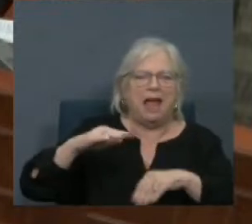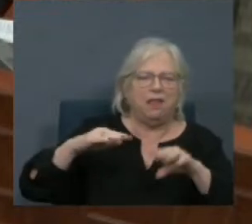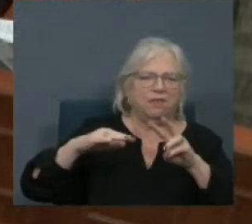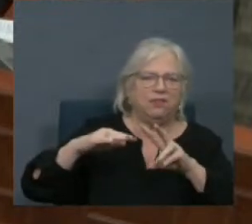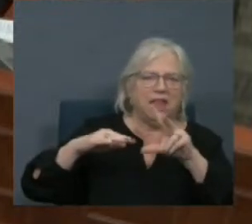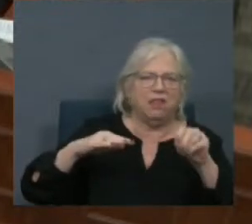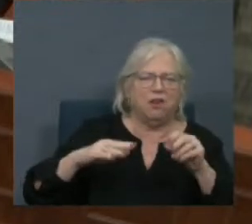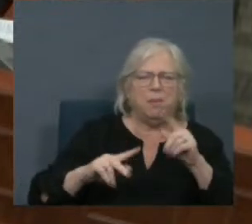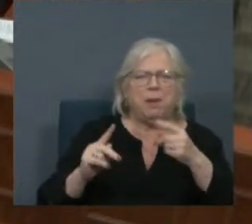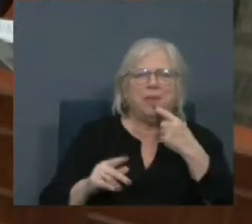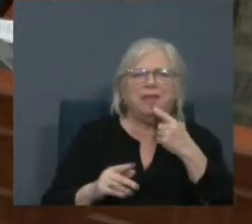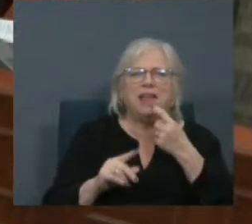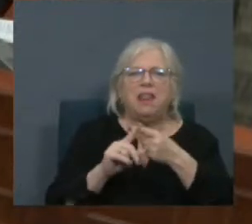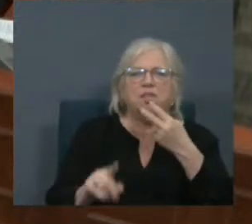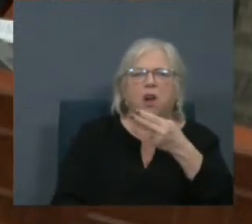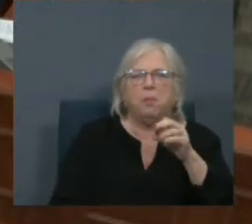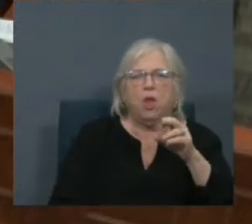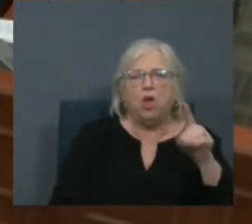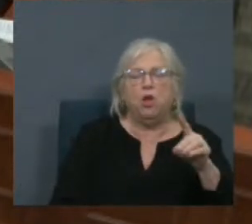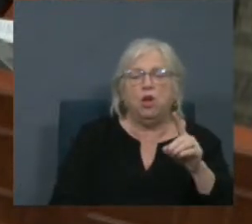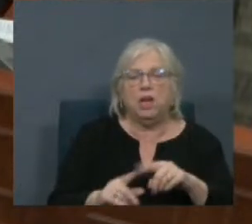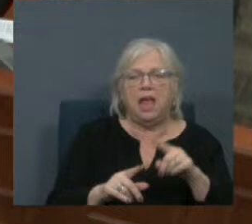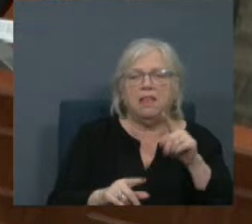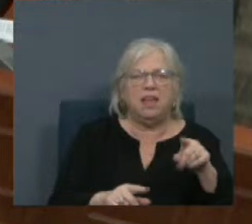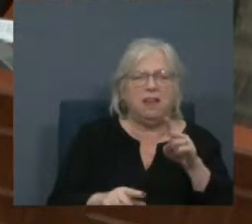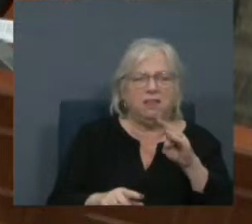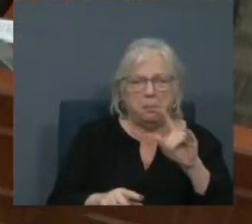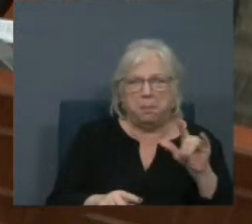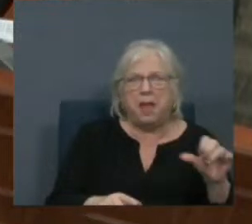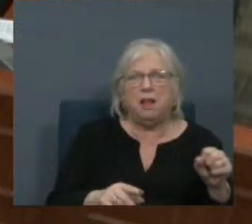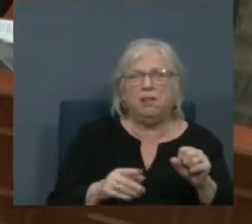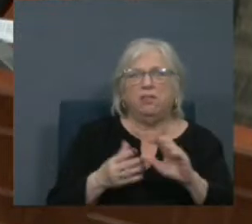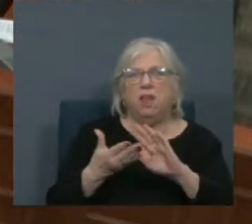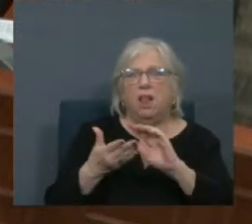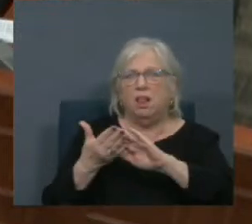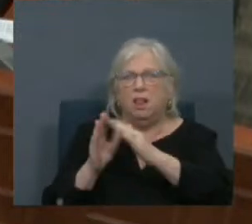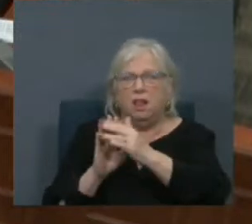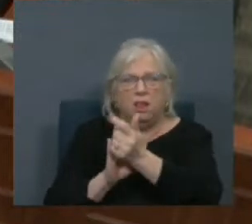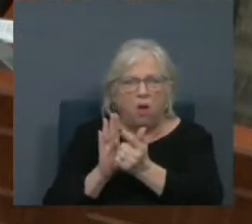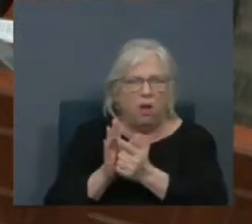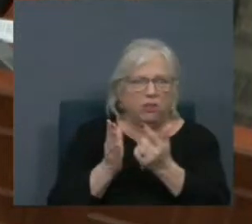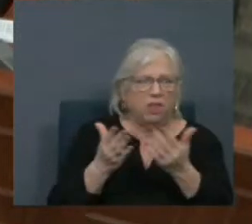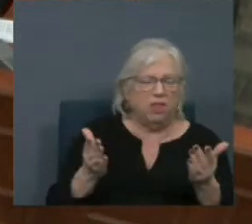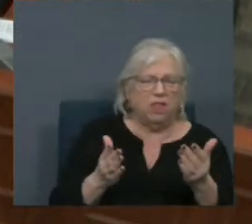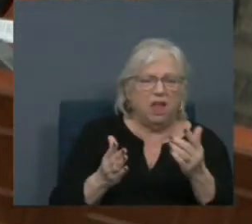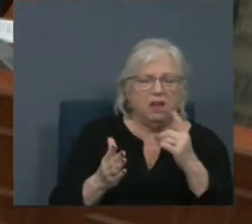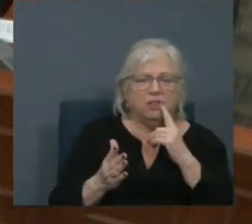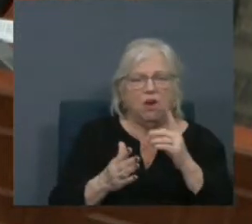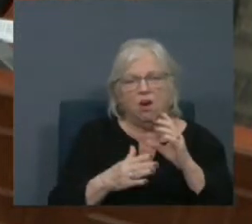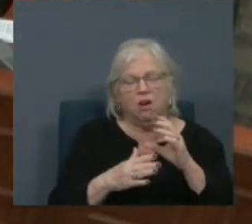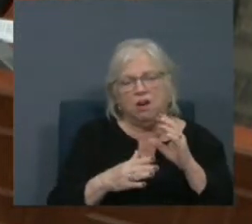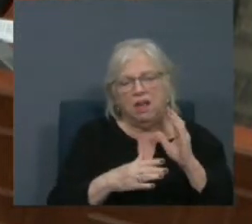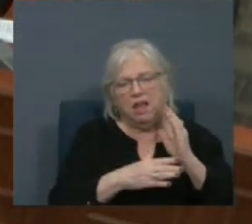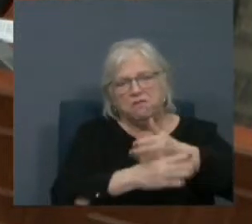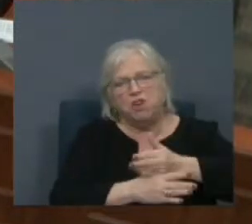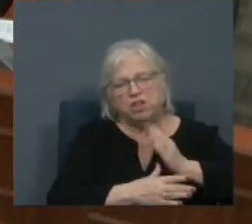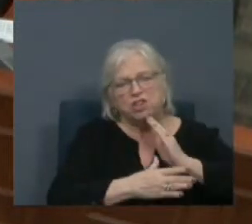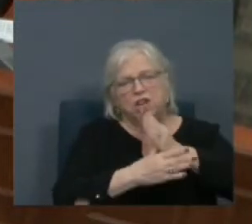people that say they from the hood, and these bills and these things are infringing upon